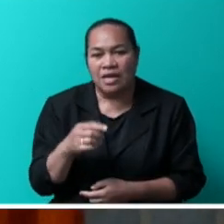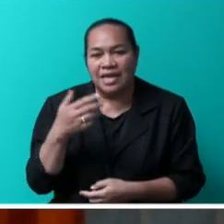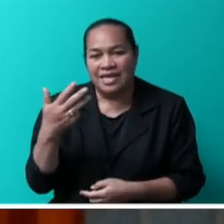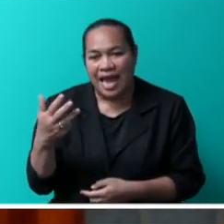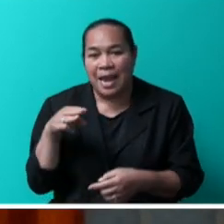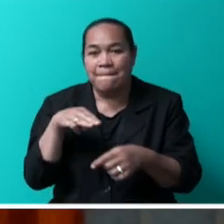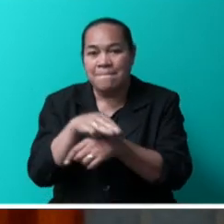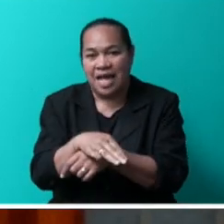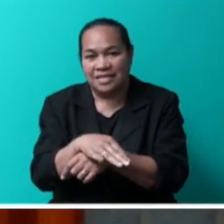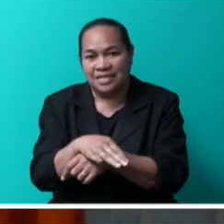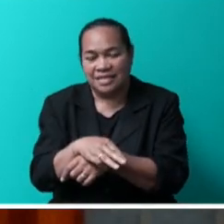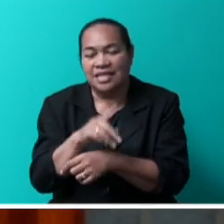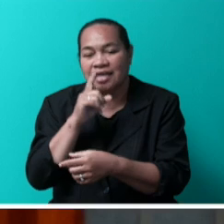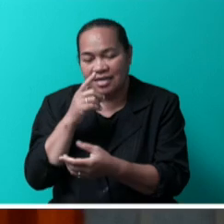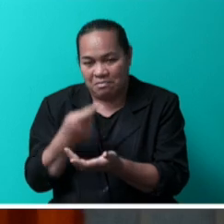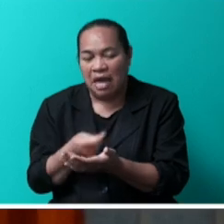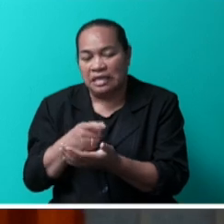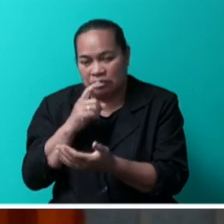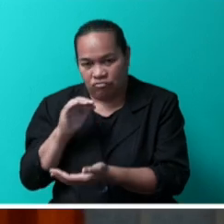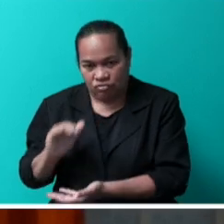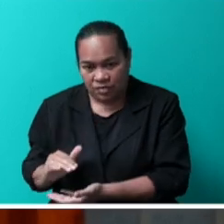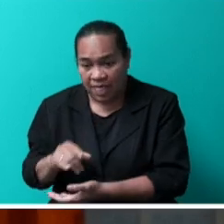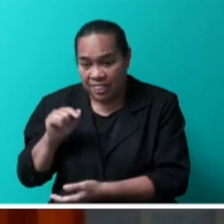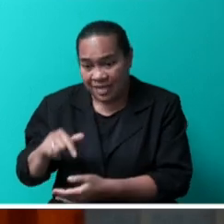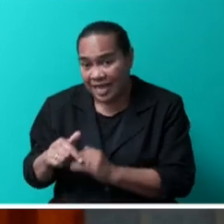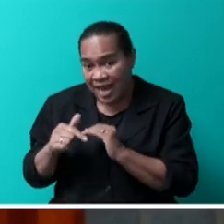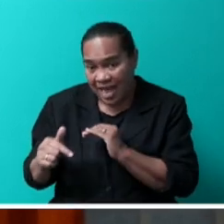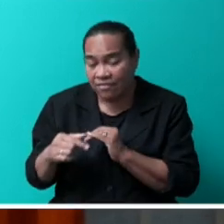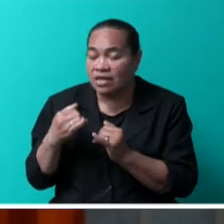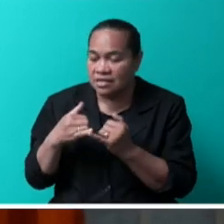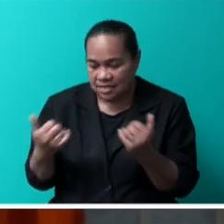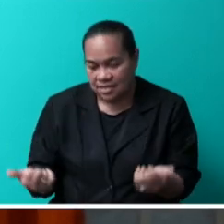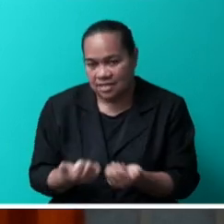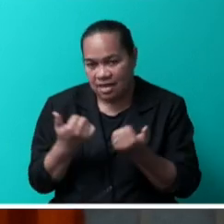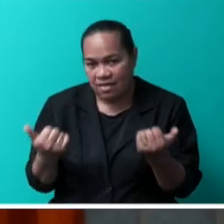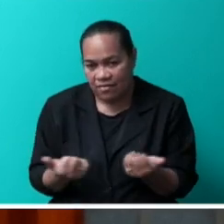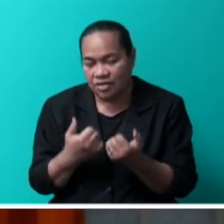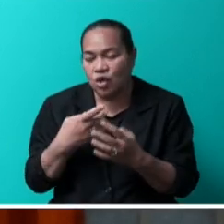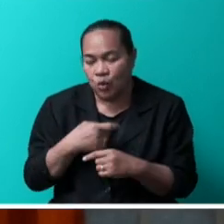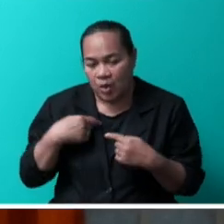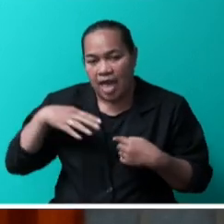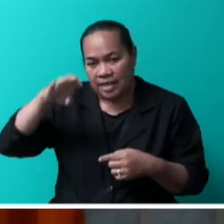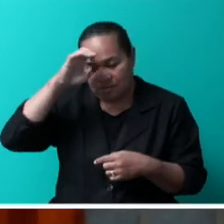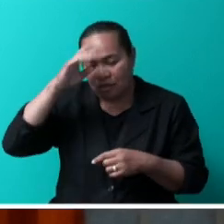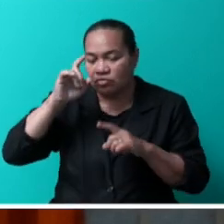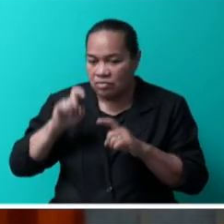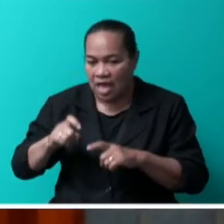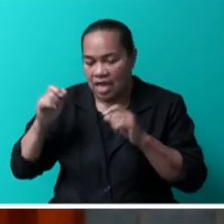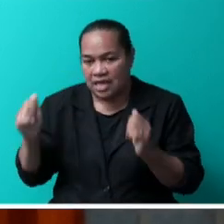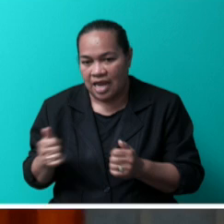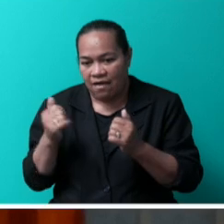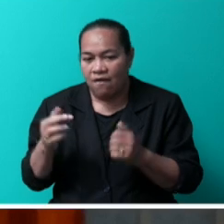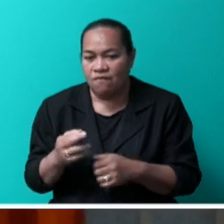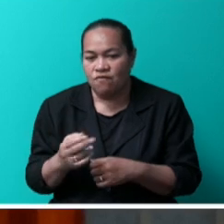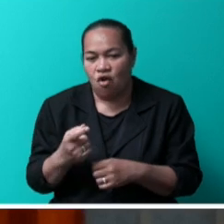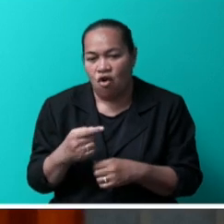of retained imports. This level is considered adequate and is expected to remain sufficient in the near